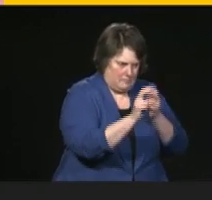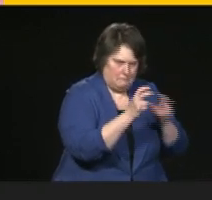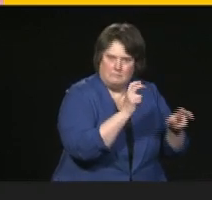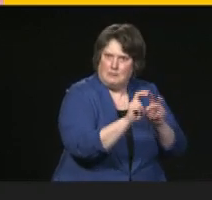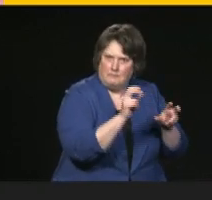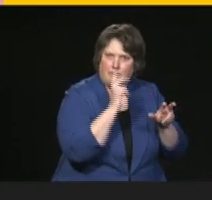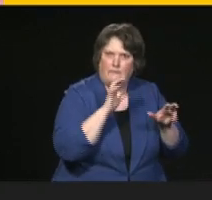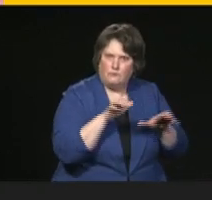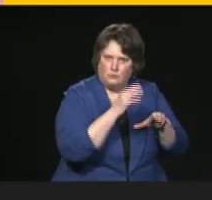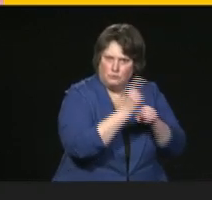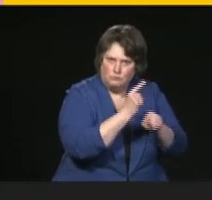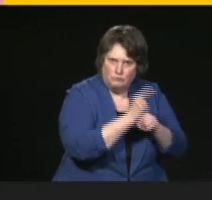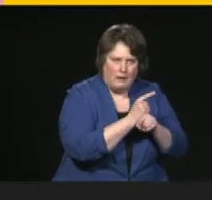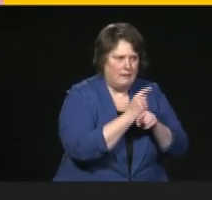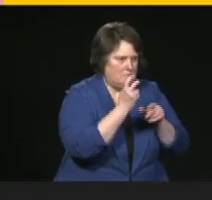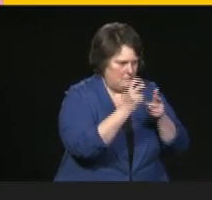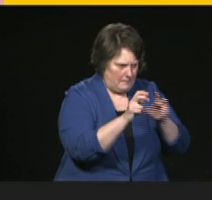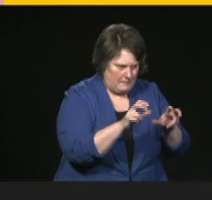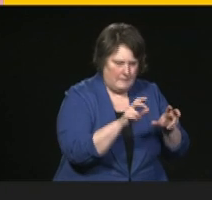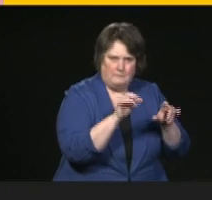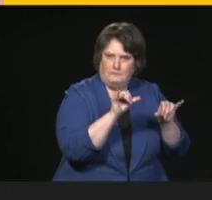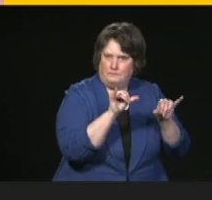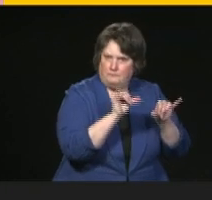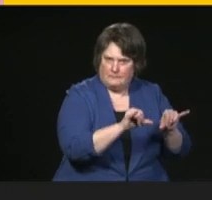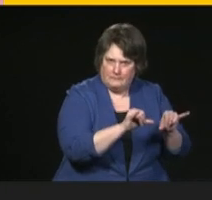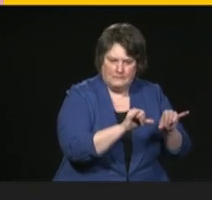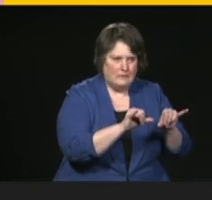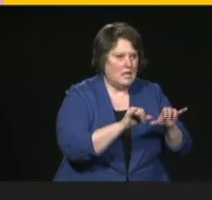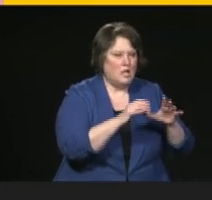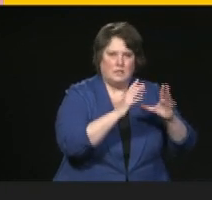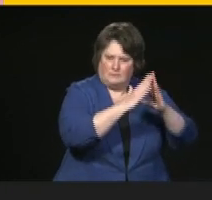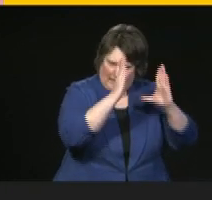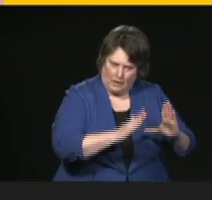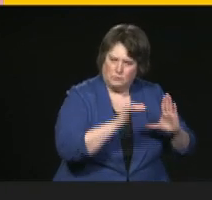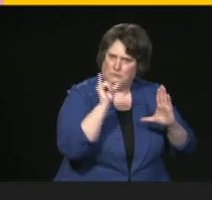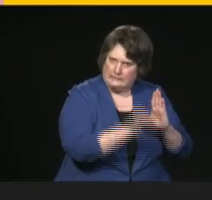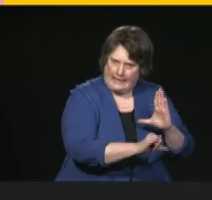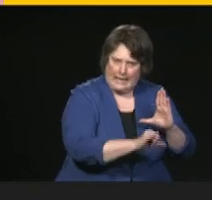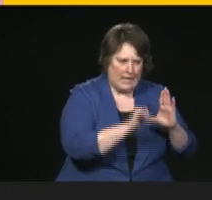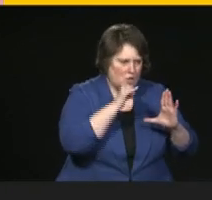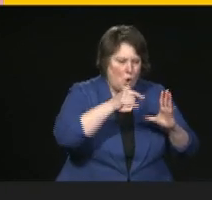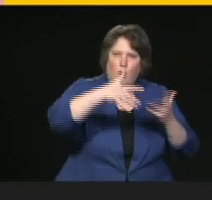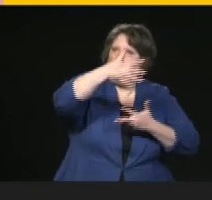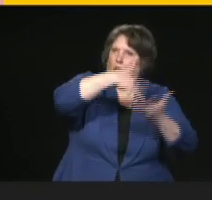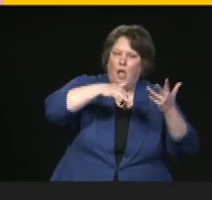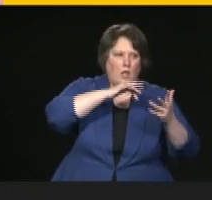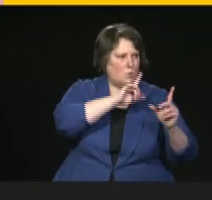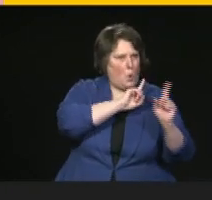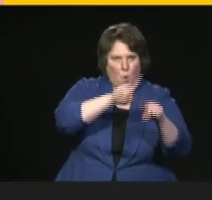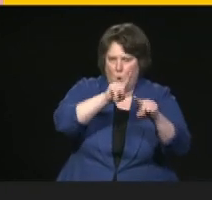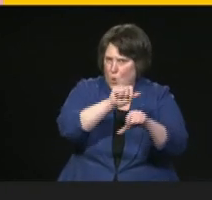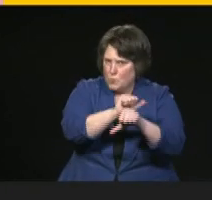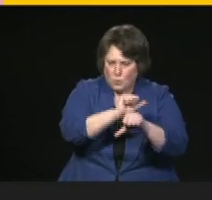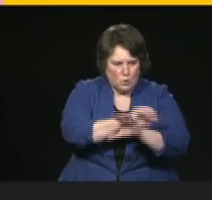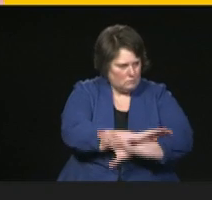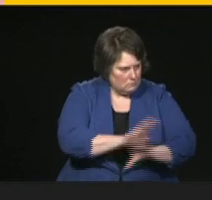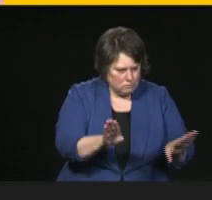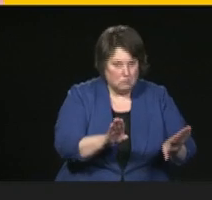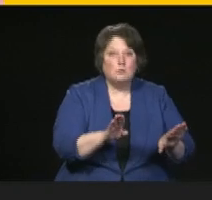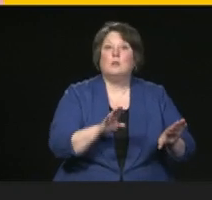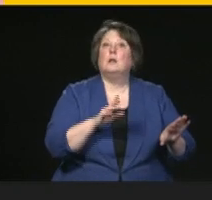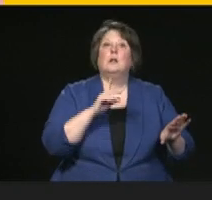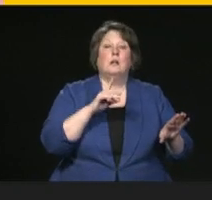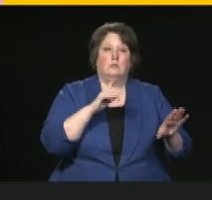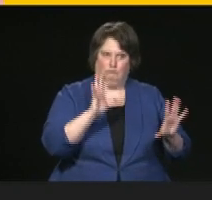home to socially distance because of the coronavirus. The measures today are about being sure that